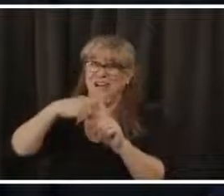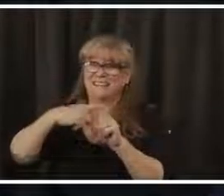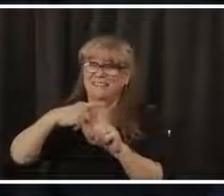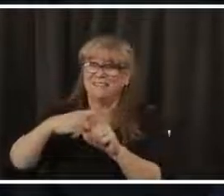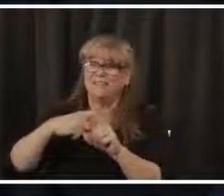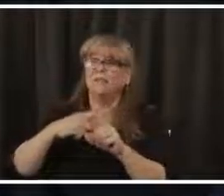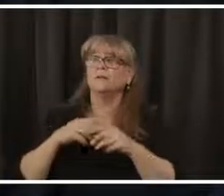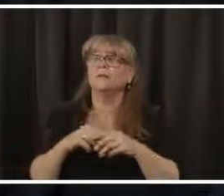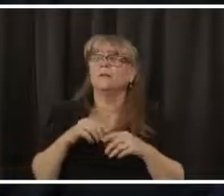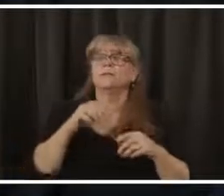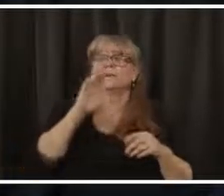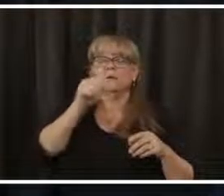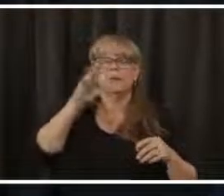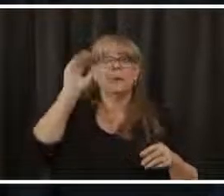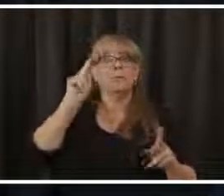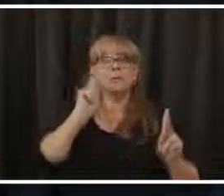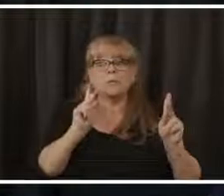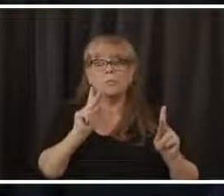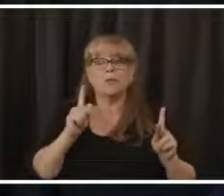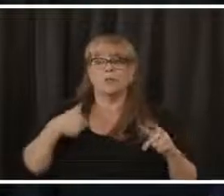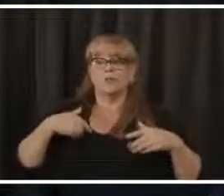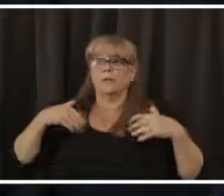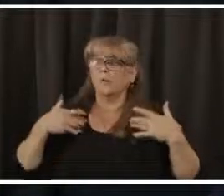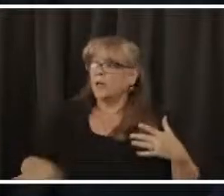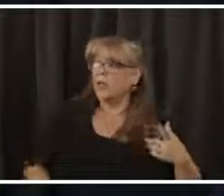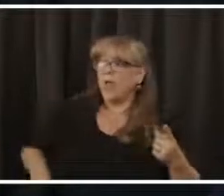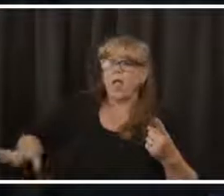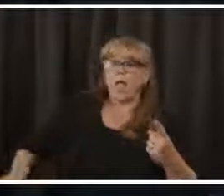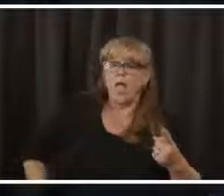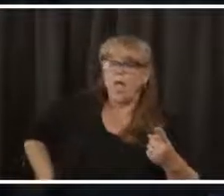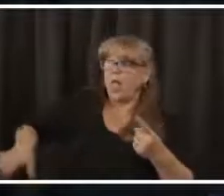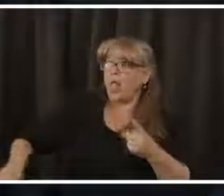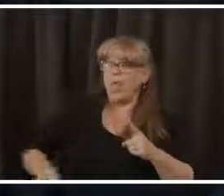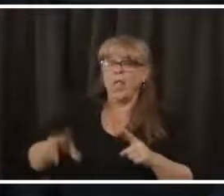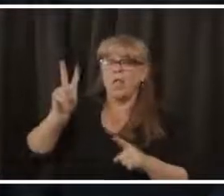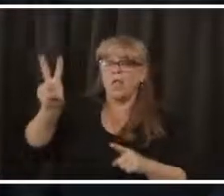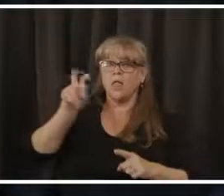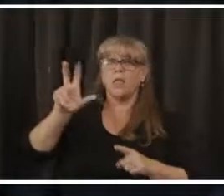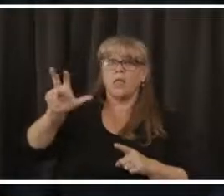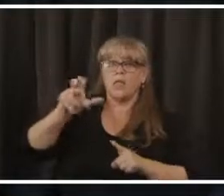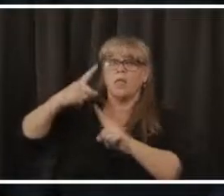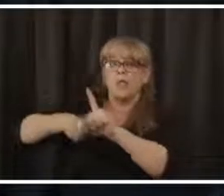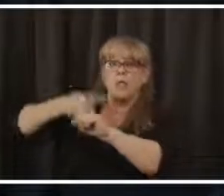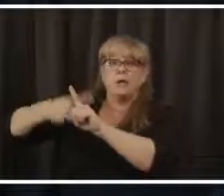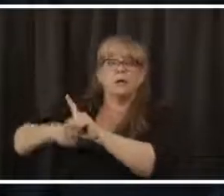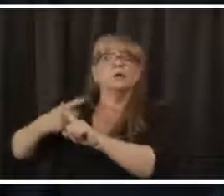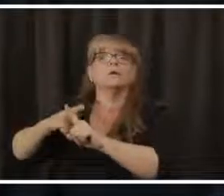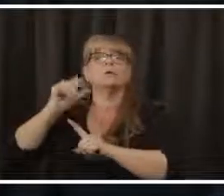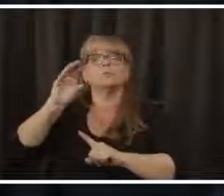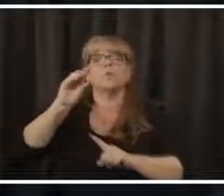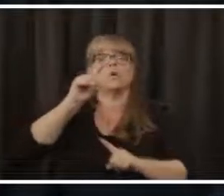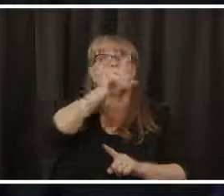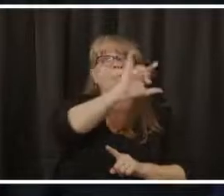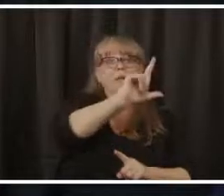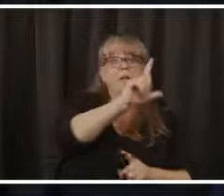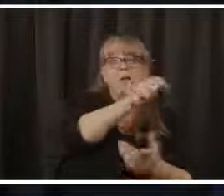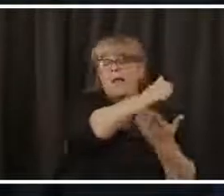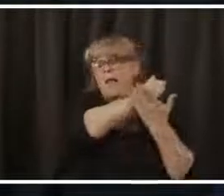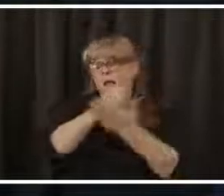of spending too much on premiums, too much out of pocket. This bill won't fix everything in the world, but it goes a long way to saving people money on